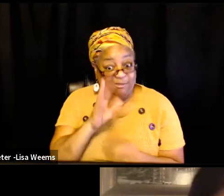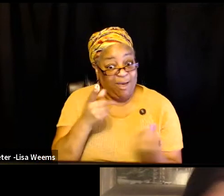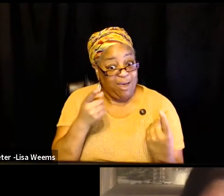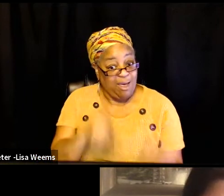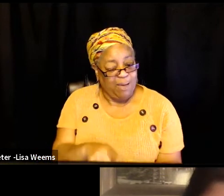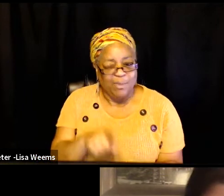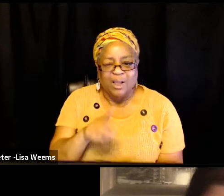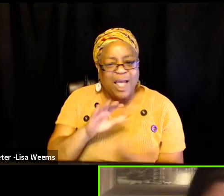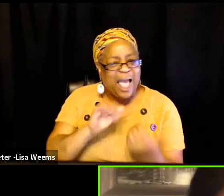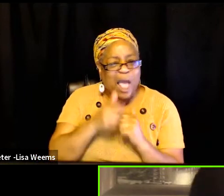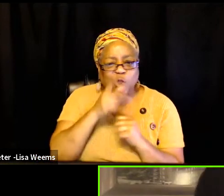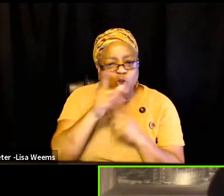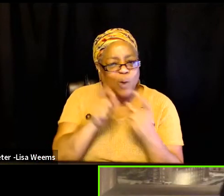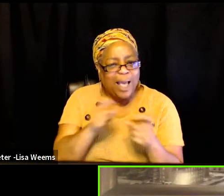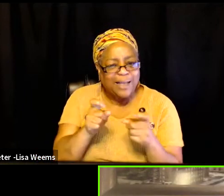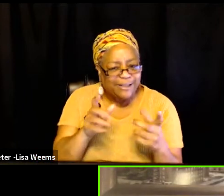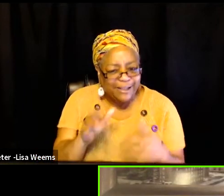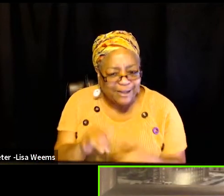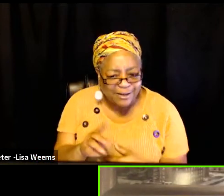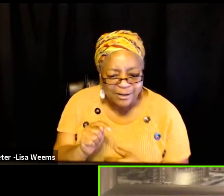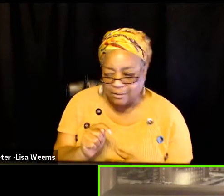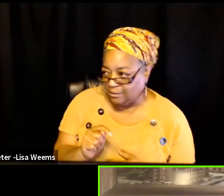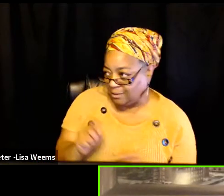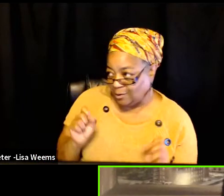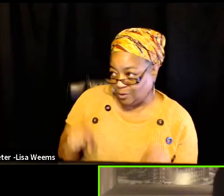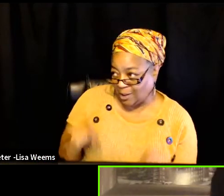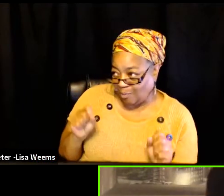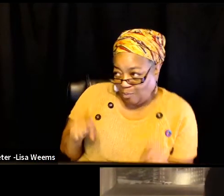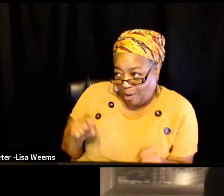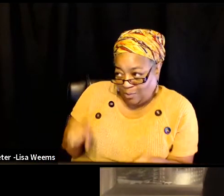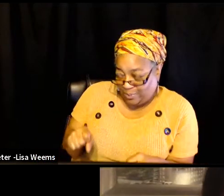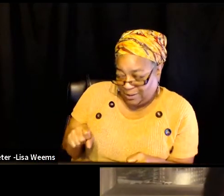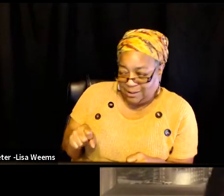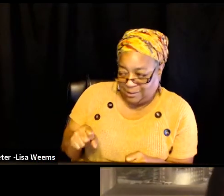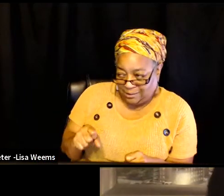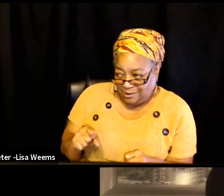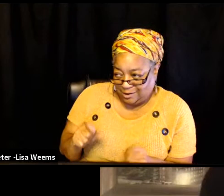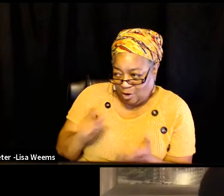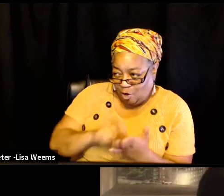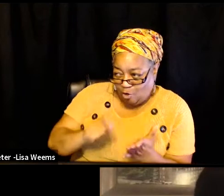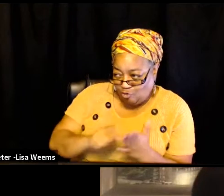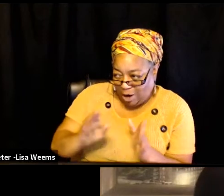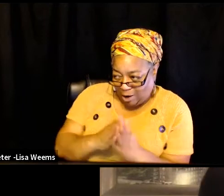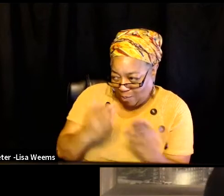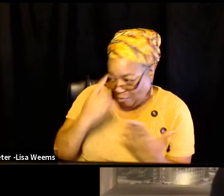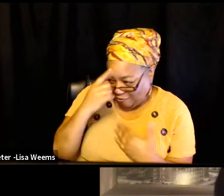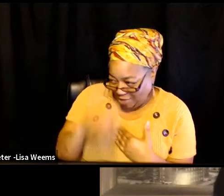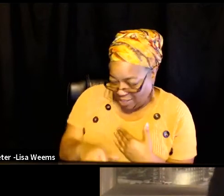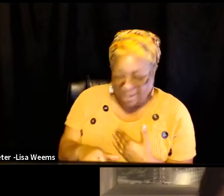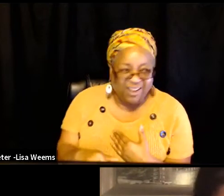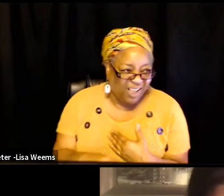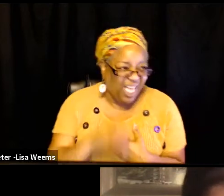I mean, you could probably write a book on this. That's material for a tragic novel.